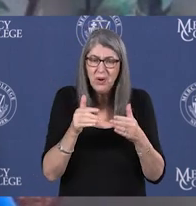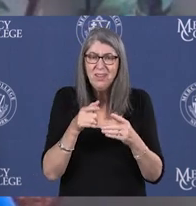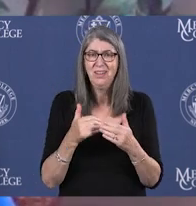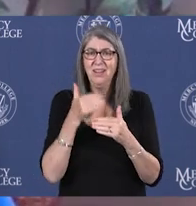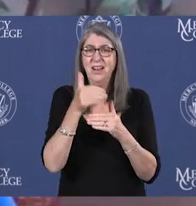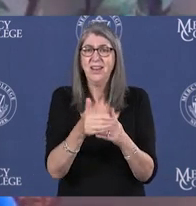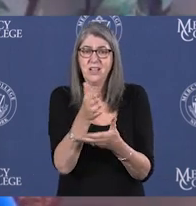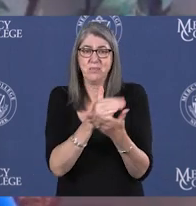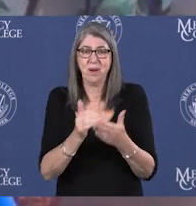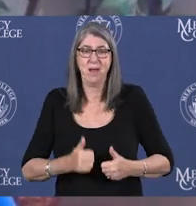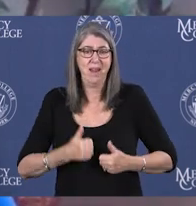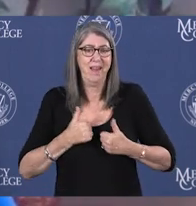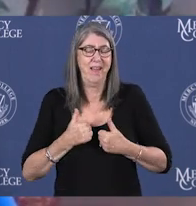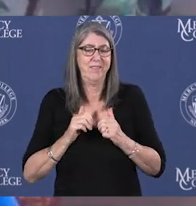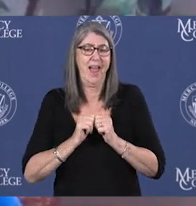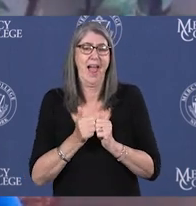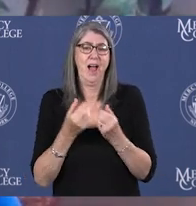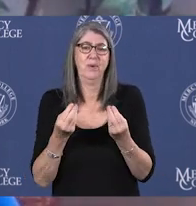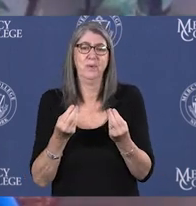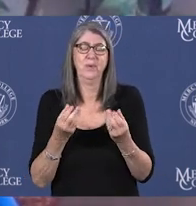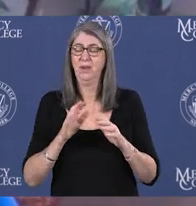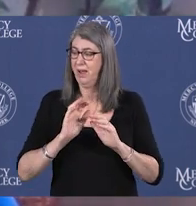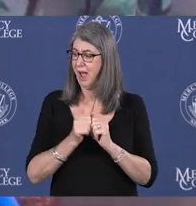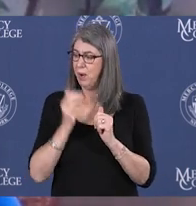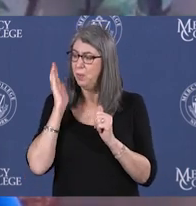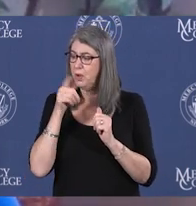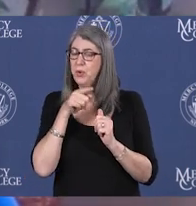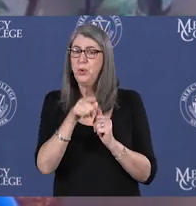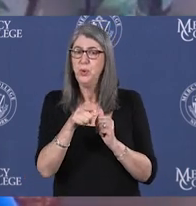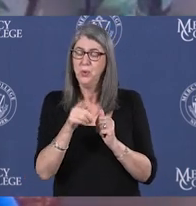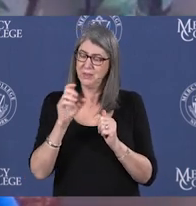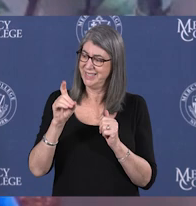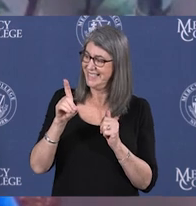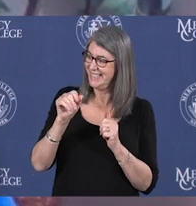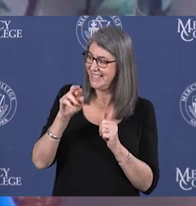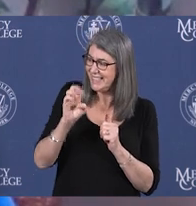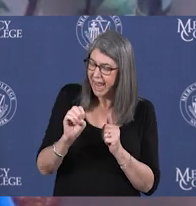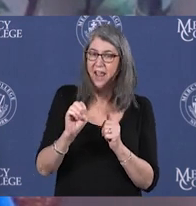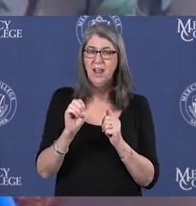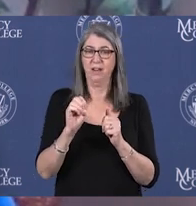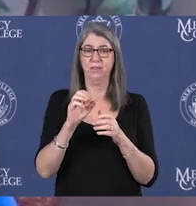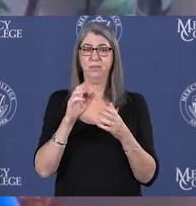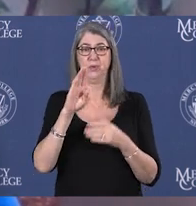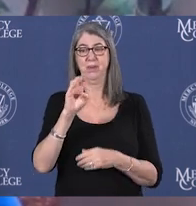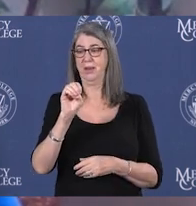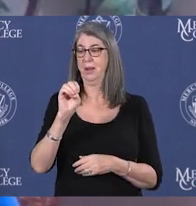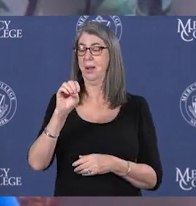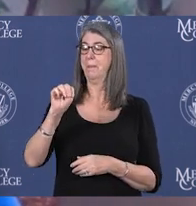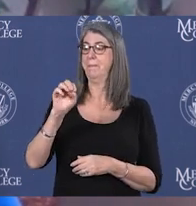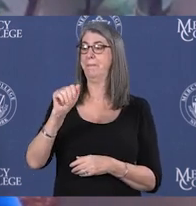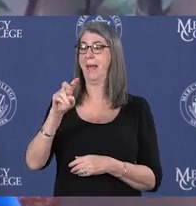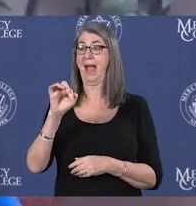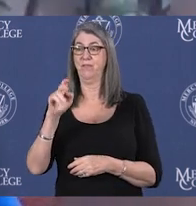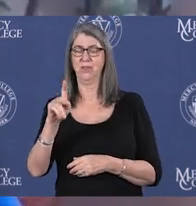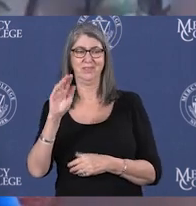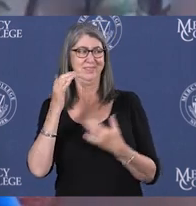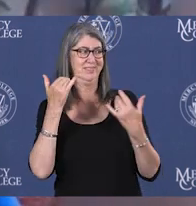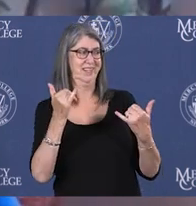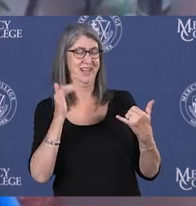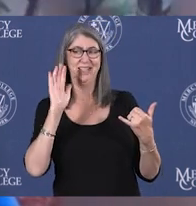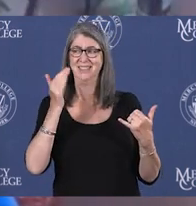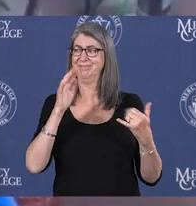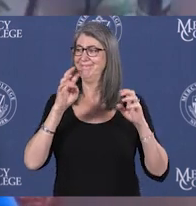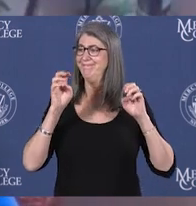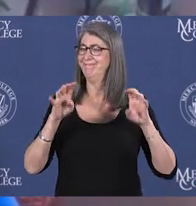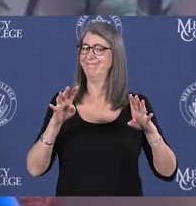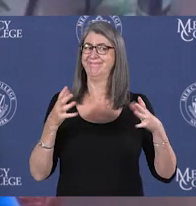the next stage of your life. How will you dare to be a maverick when today seems so